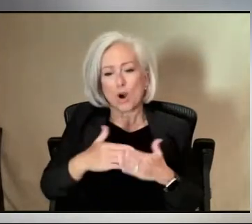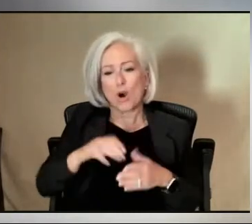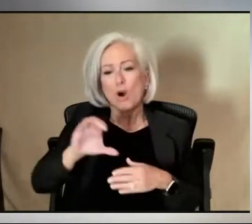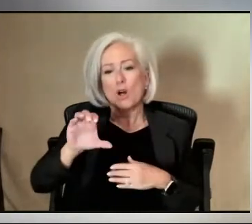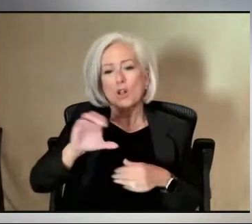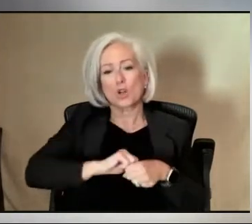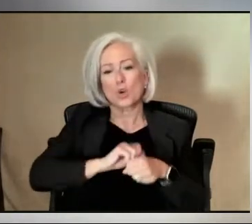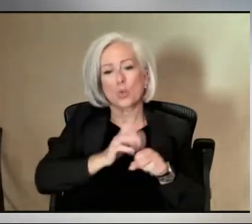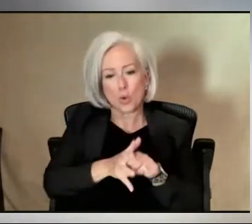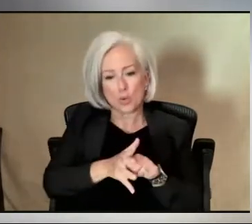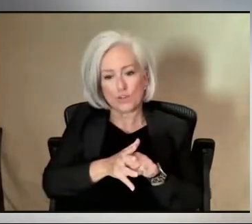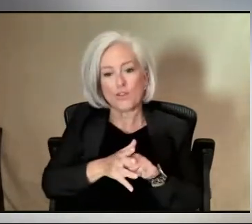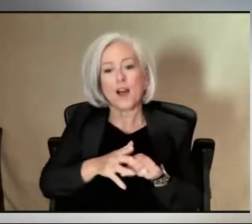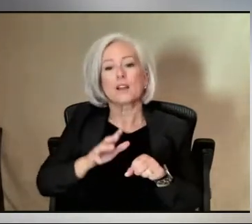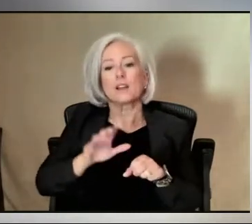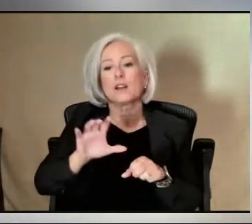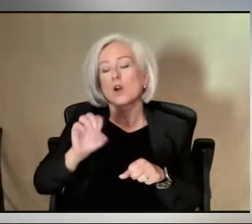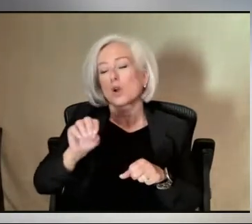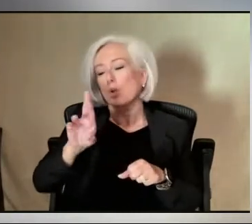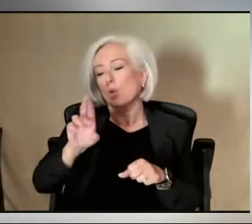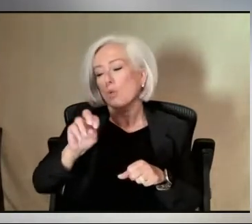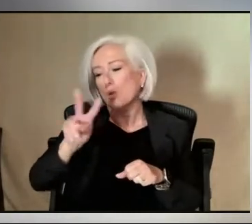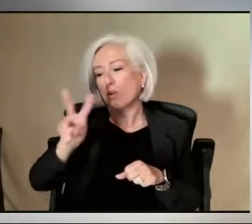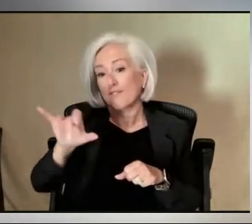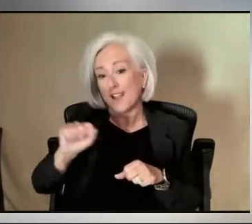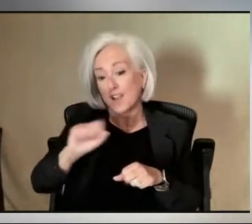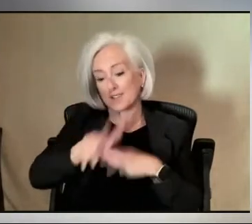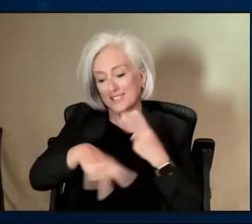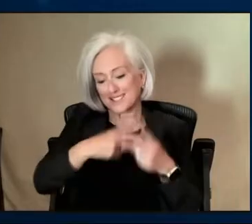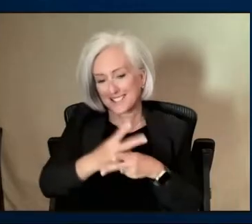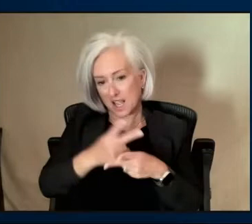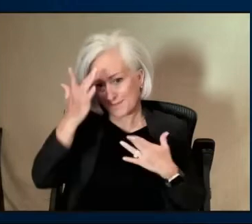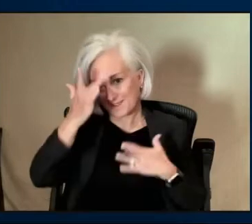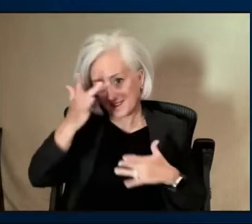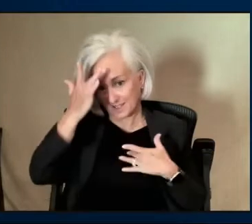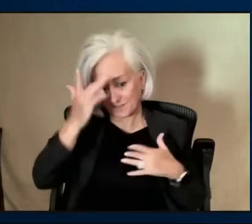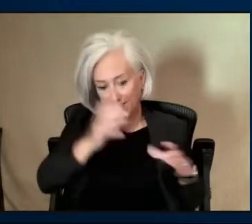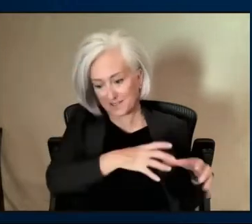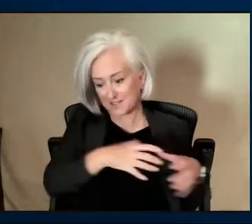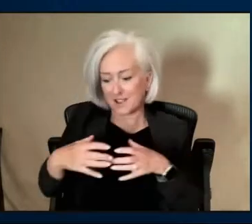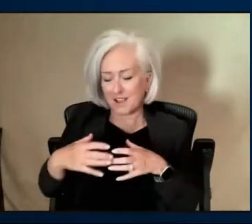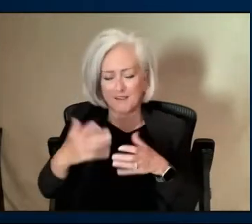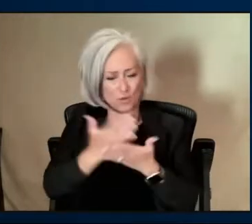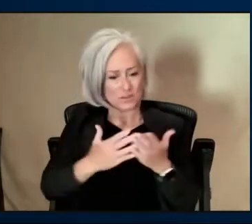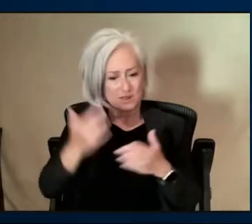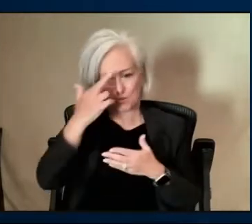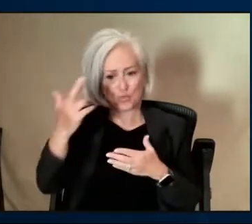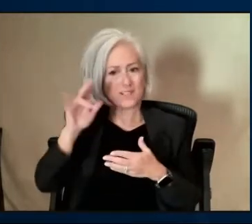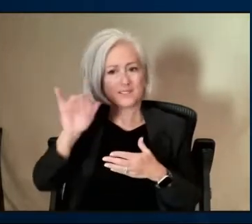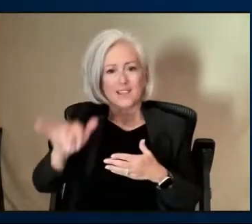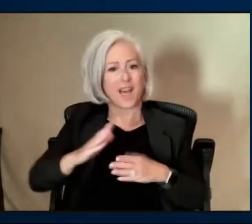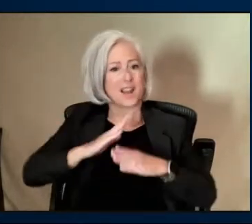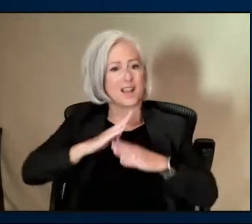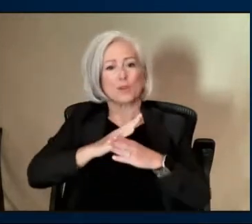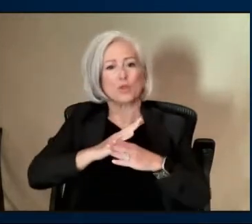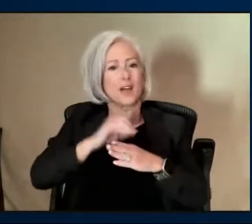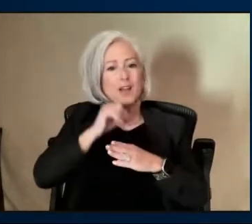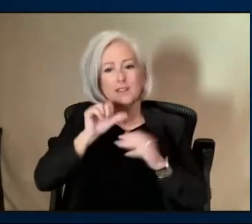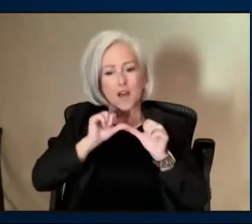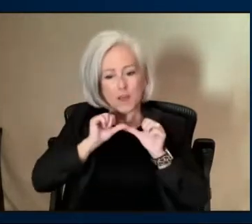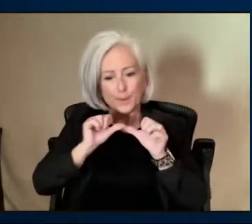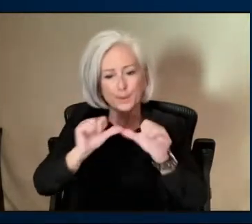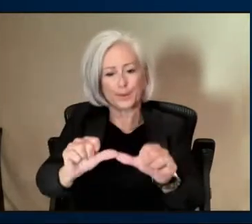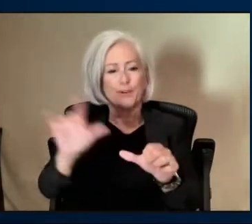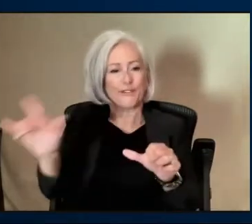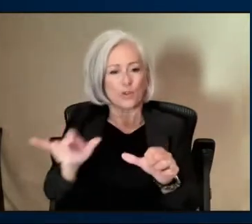long-term sterilizing immunity. And that's a great point. I bring that up to my patients sometimes. The